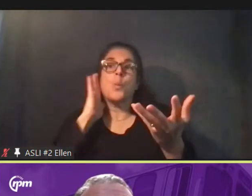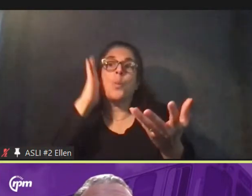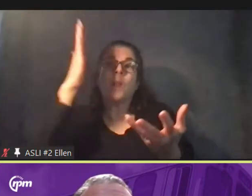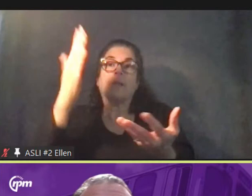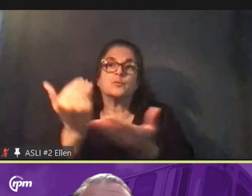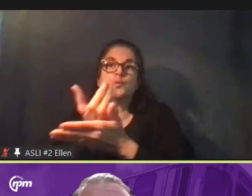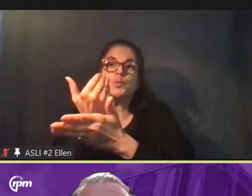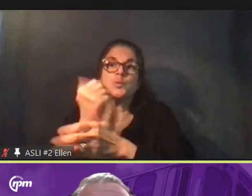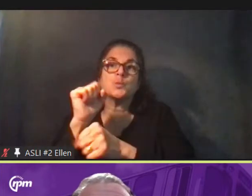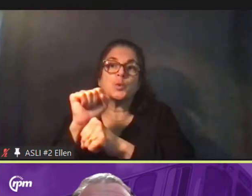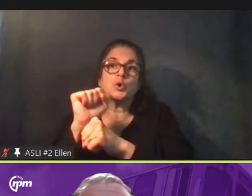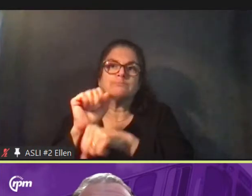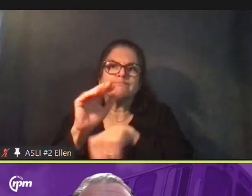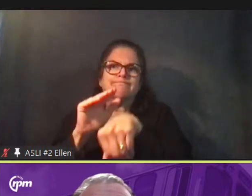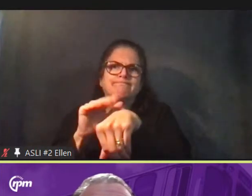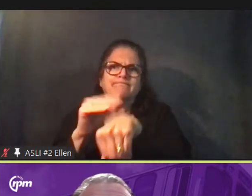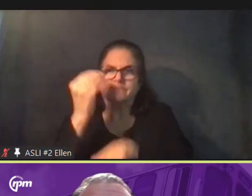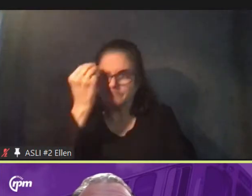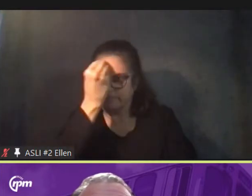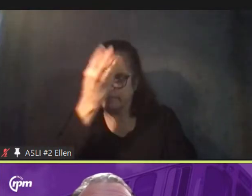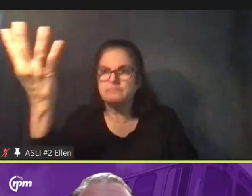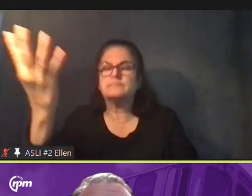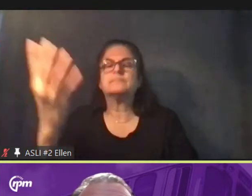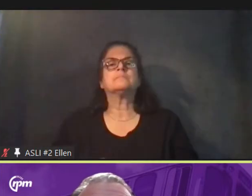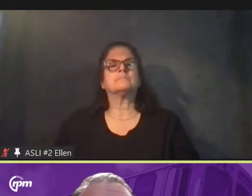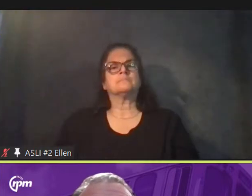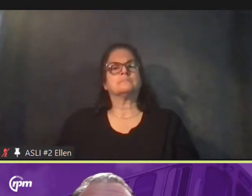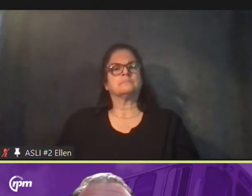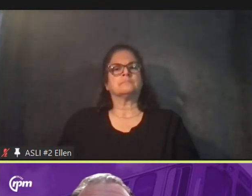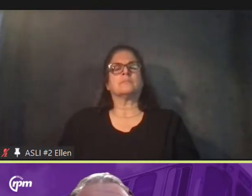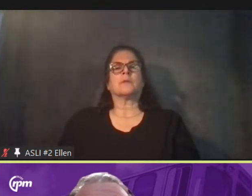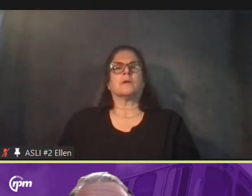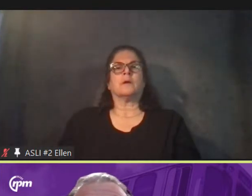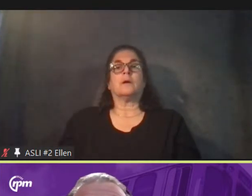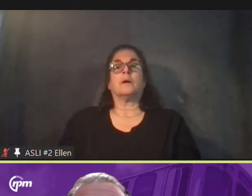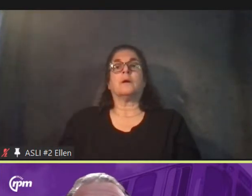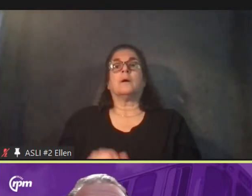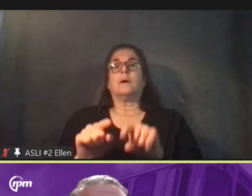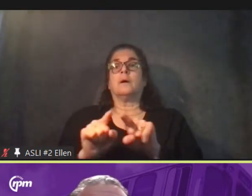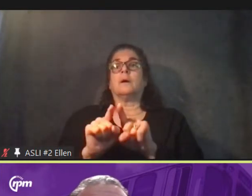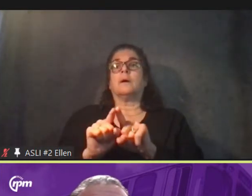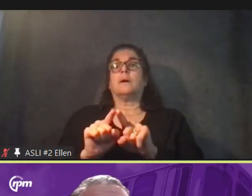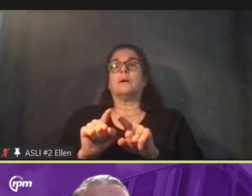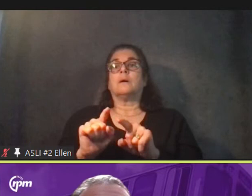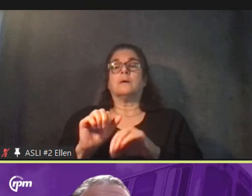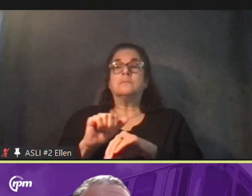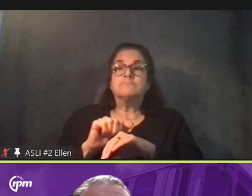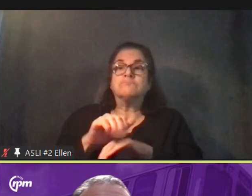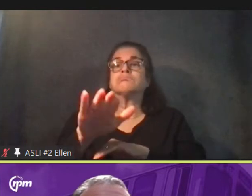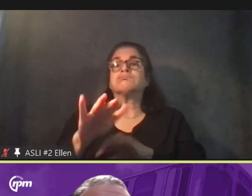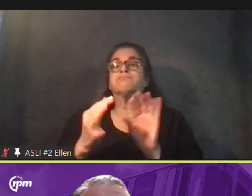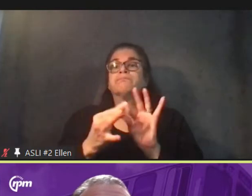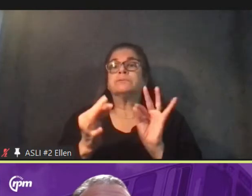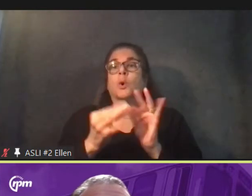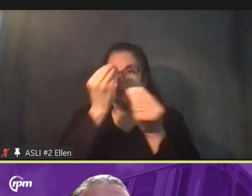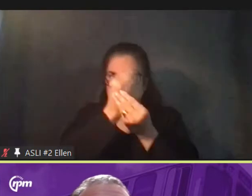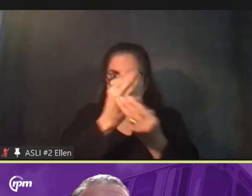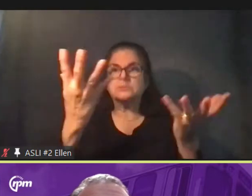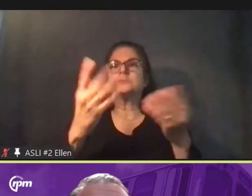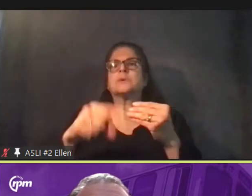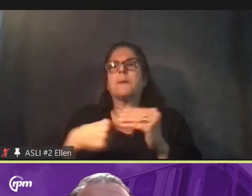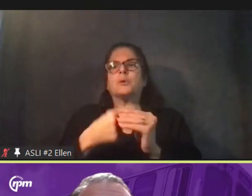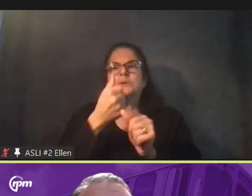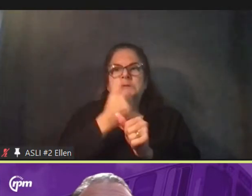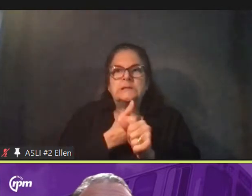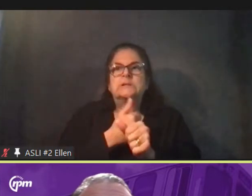We have continued to send out cans or community notices relative to various pieces of work that we're doing. We